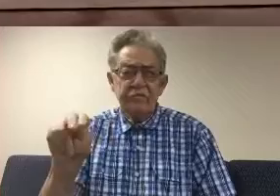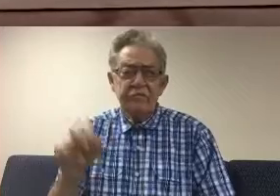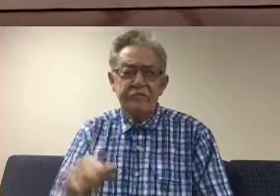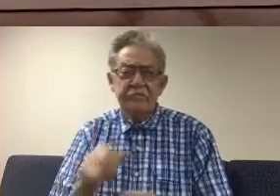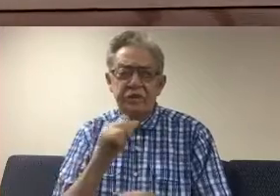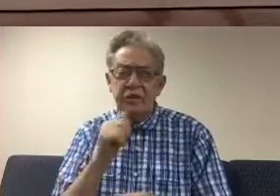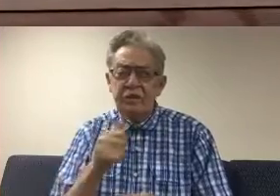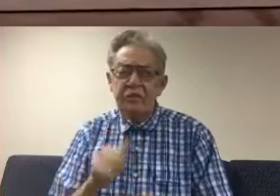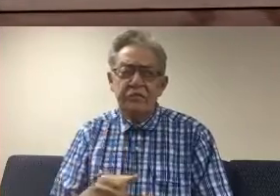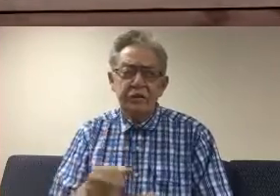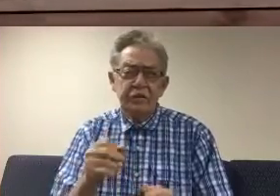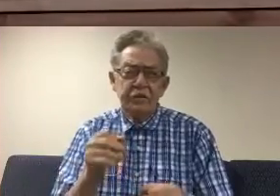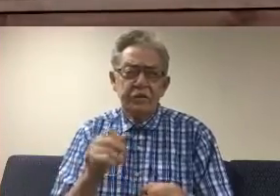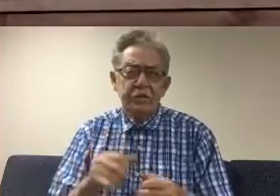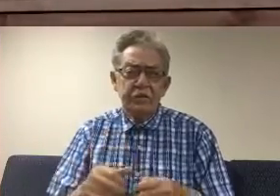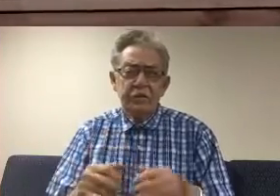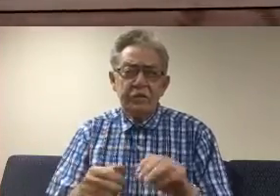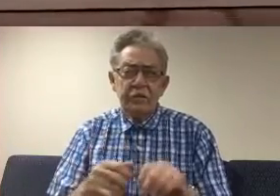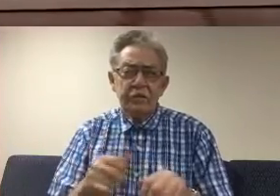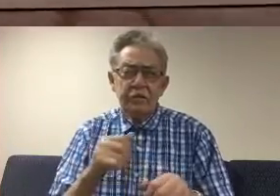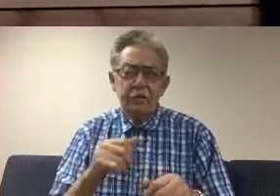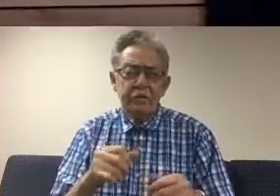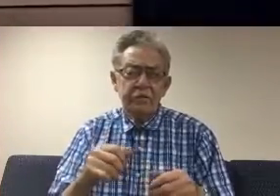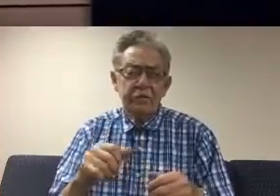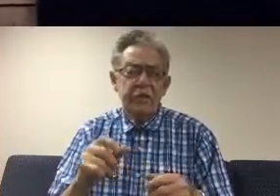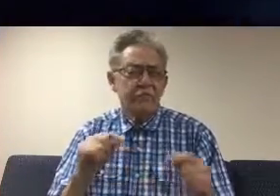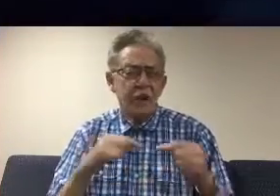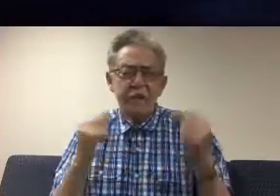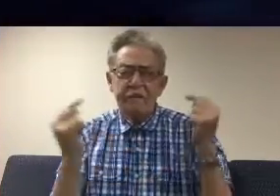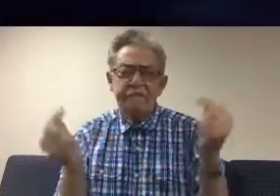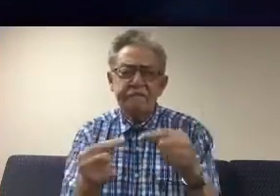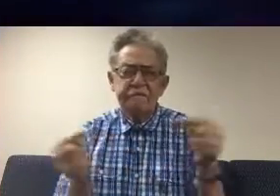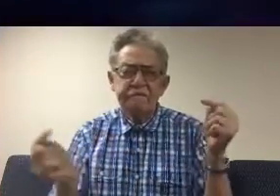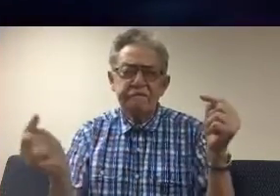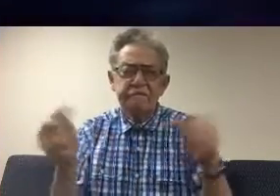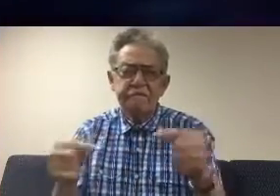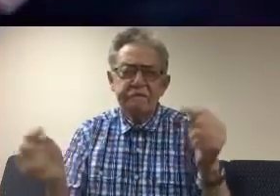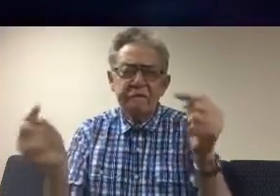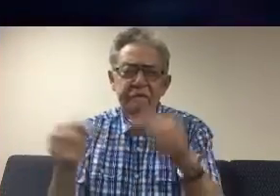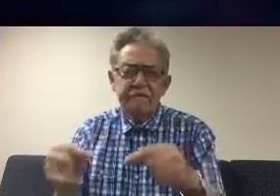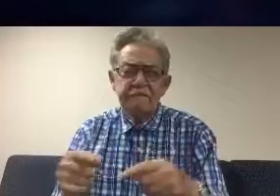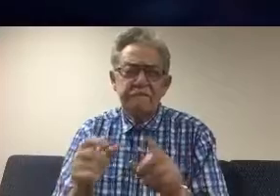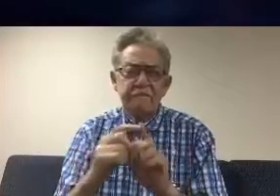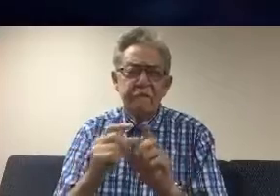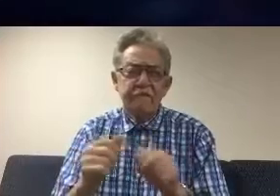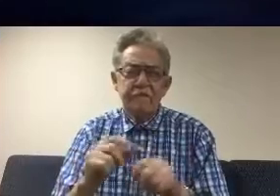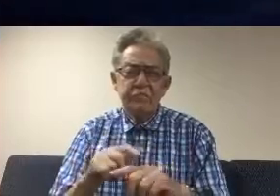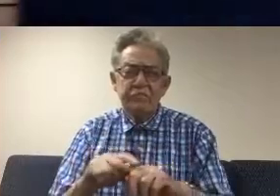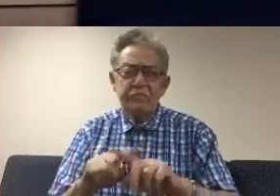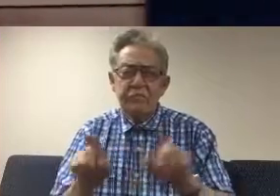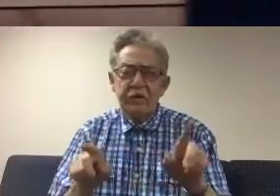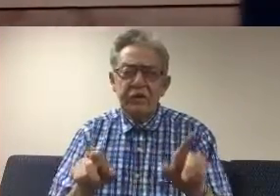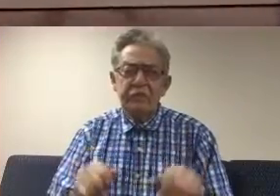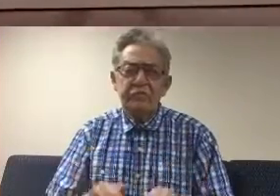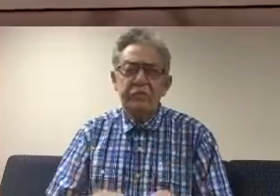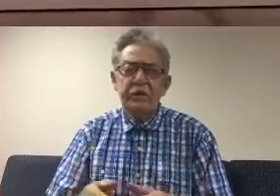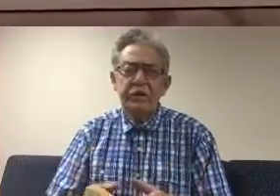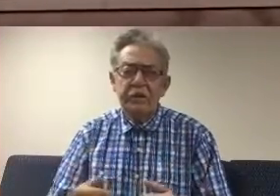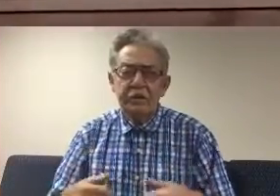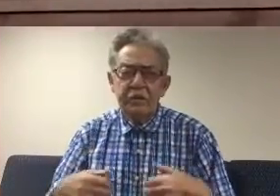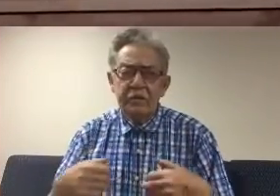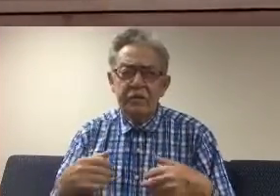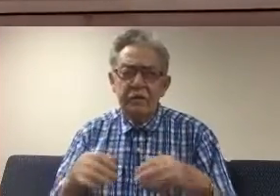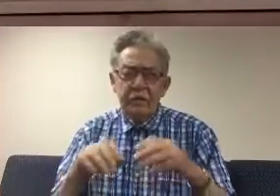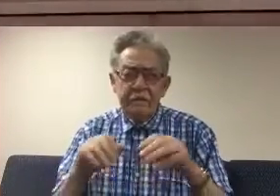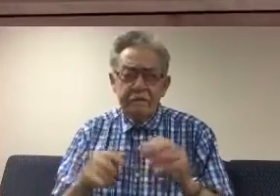demonstration. All right? That it's not by debate, because debate is words, but it's by demonstration. Demonstration is power. The way that